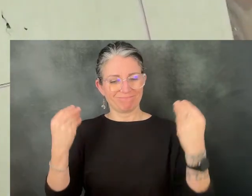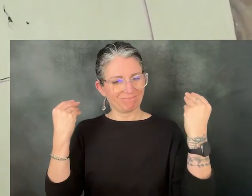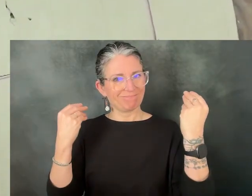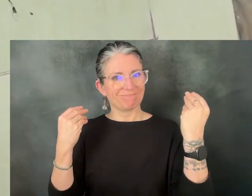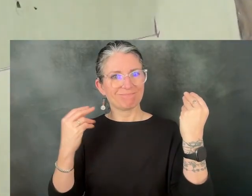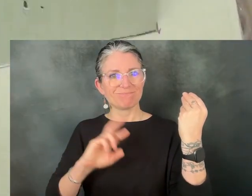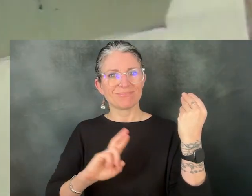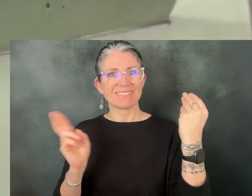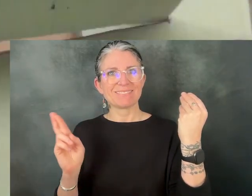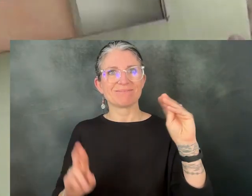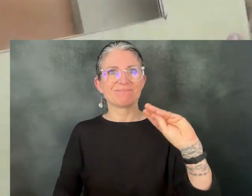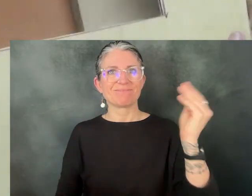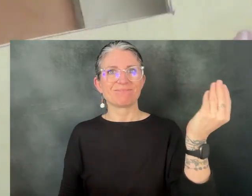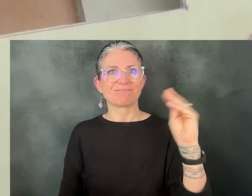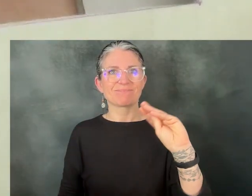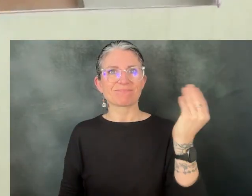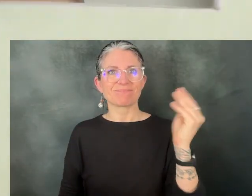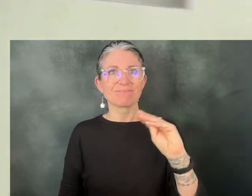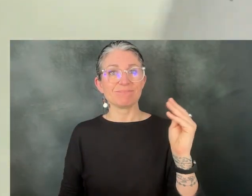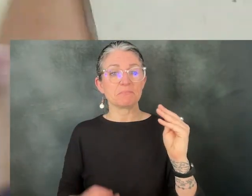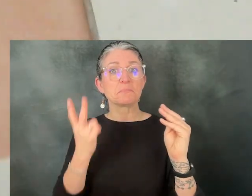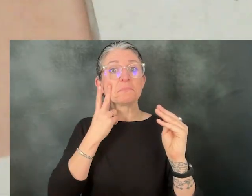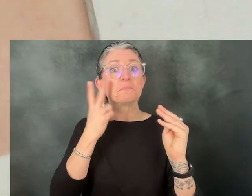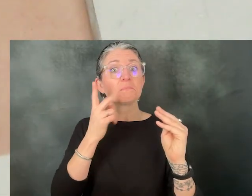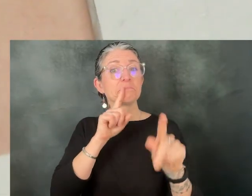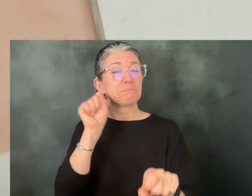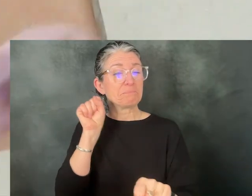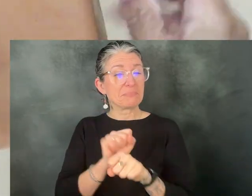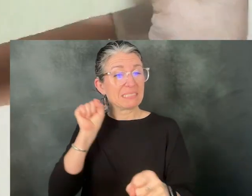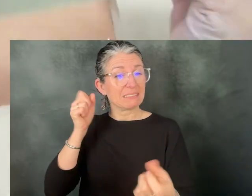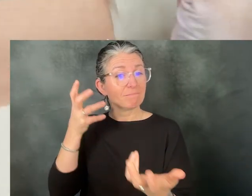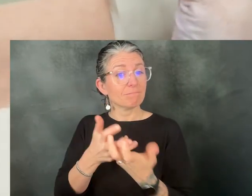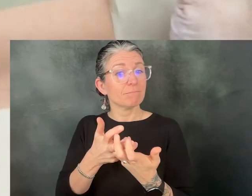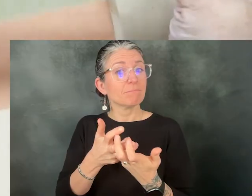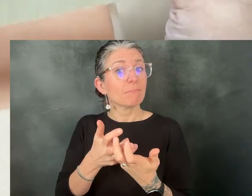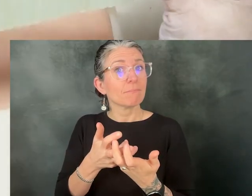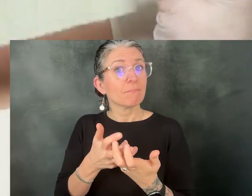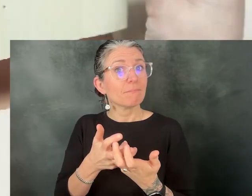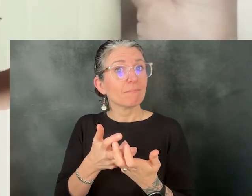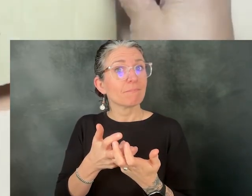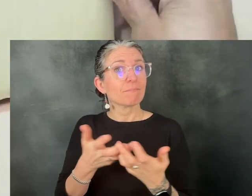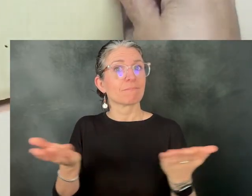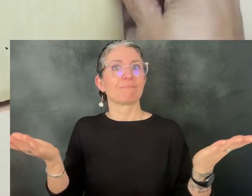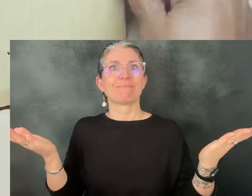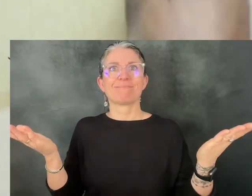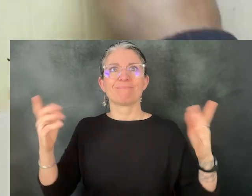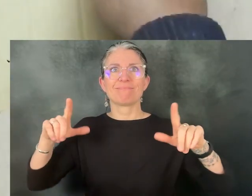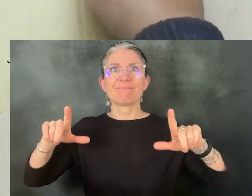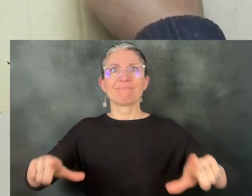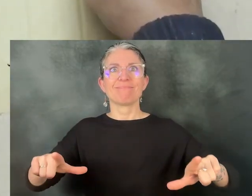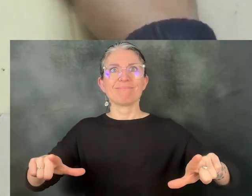Okay, so let's just pop it out. All right. So now it's the moment of truth.